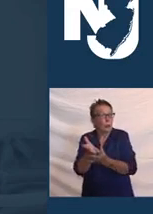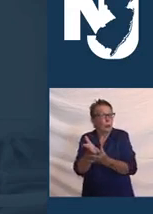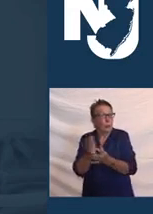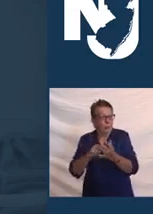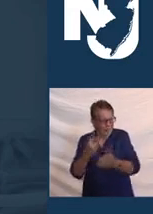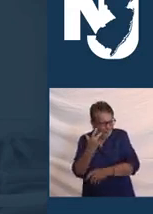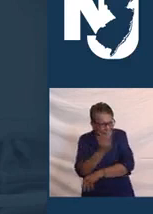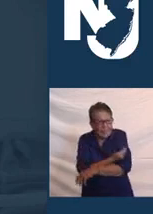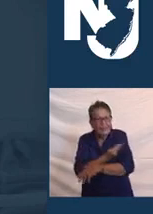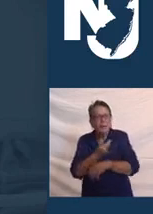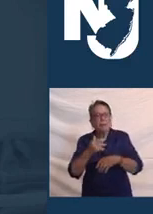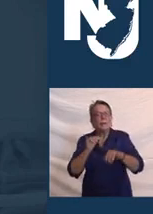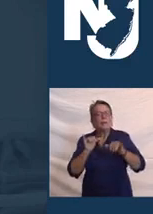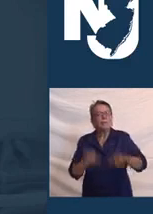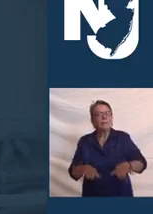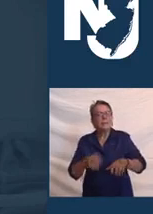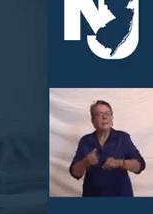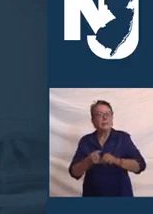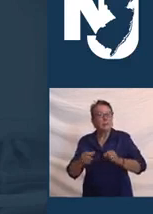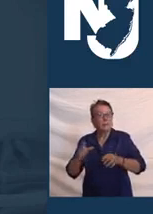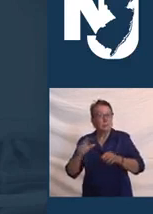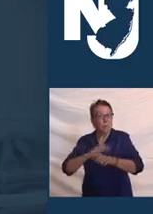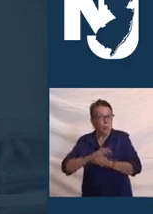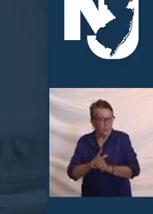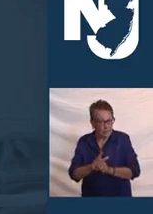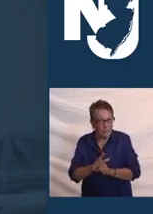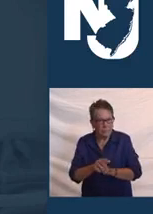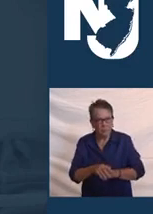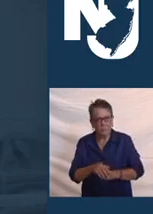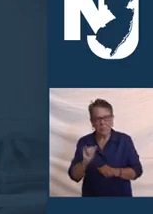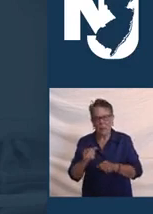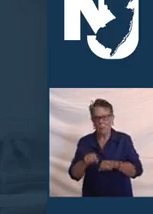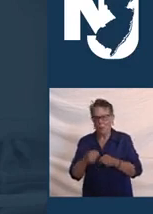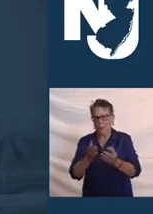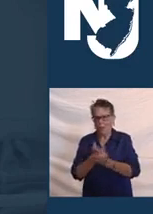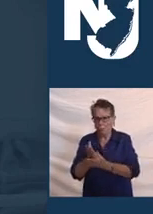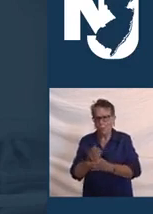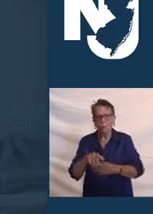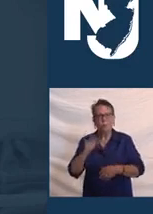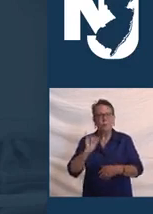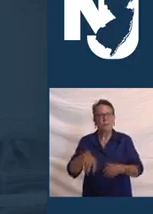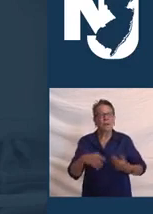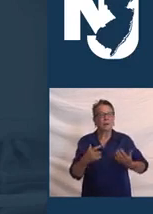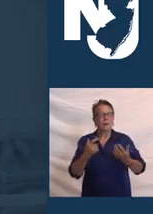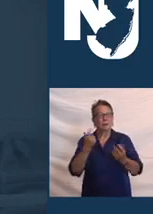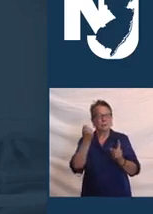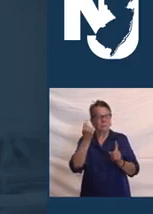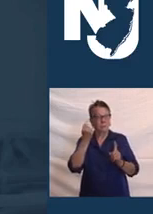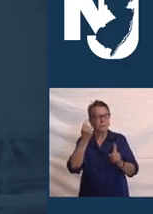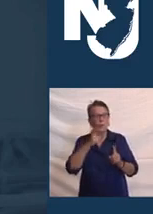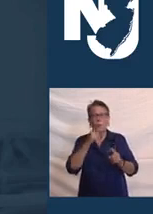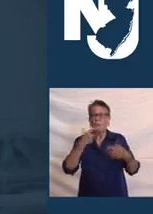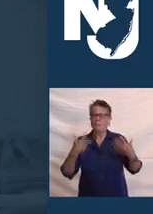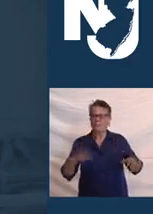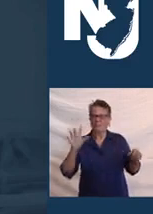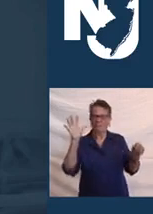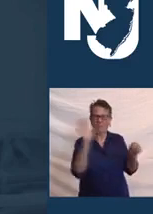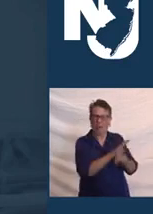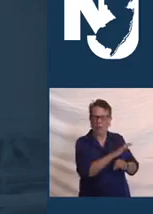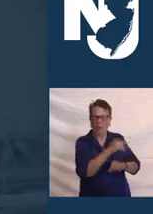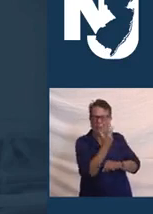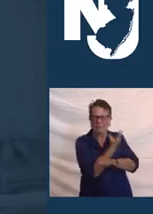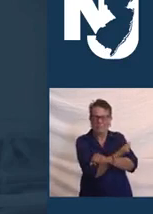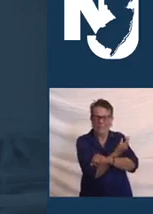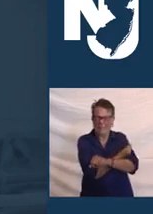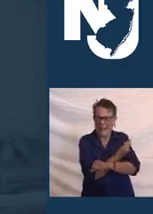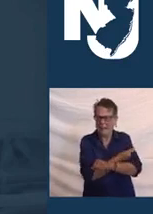5,375,000 fully vaccinated New Jerseyans. So everyone who completed their vaccination courses, whether it be the two-shot regime of Pfizer